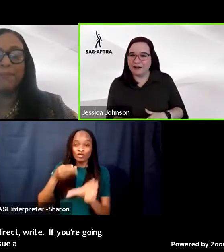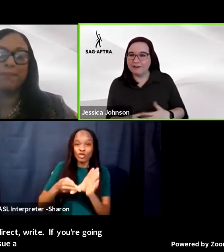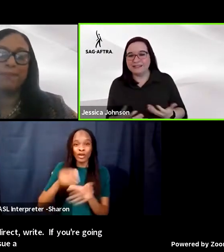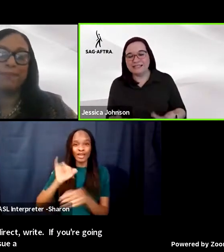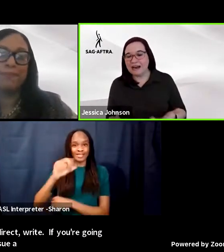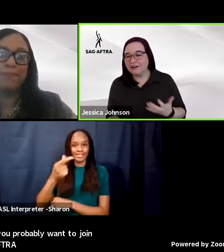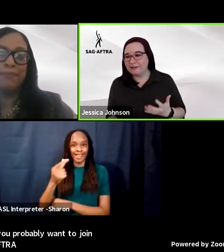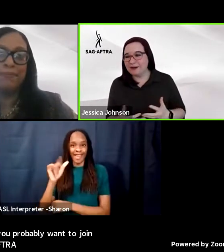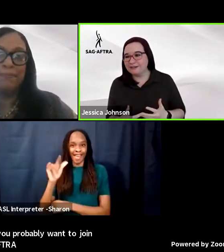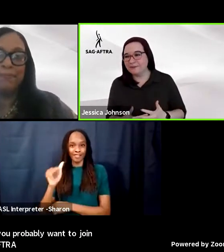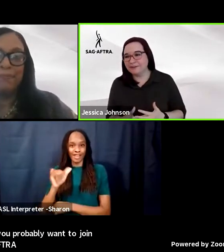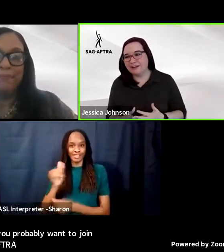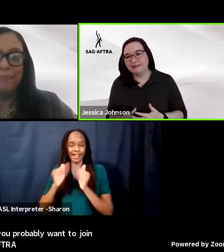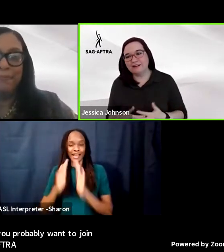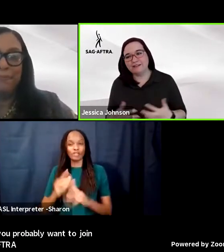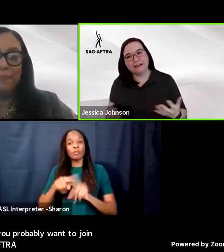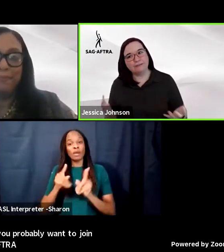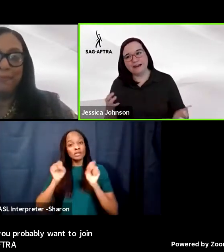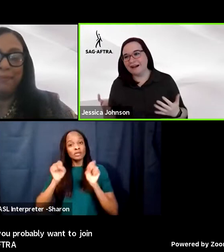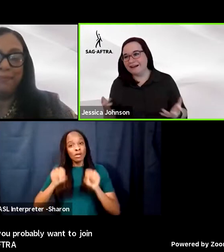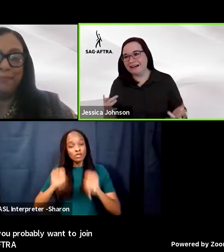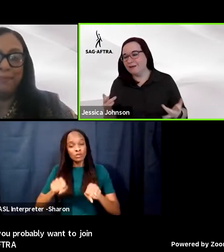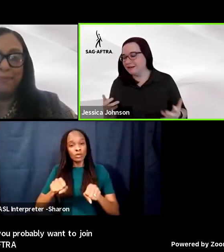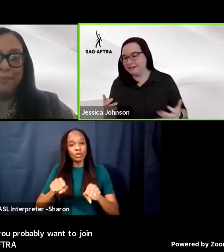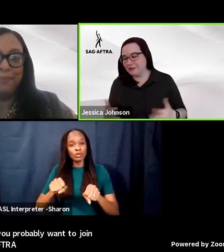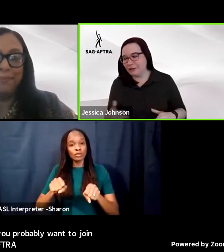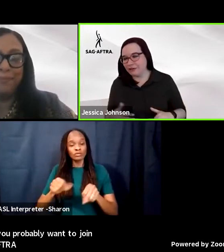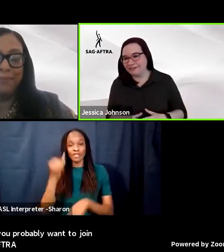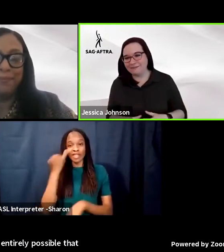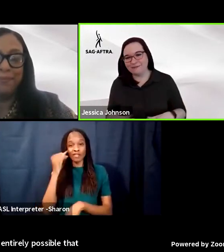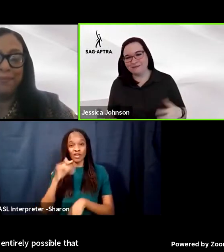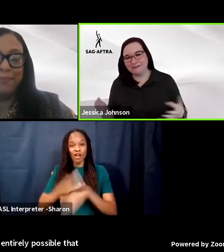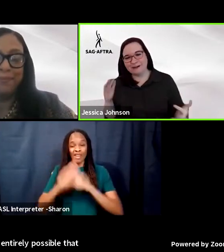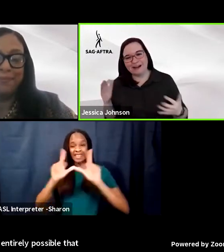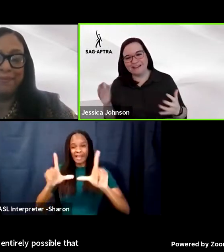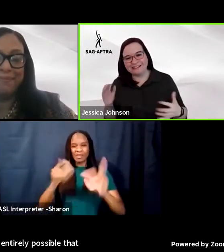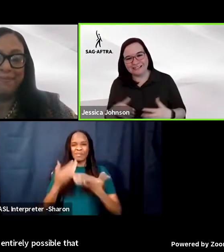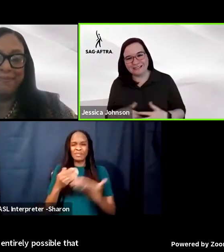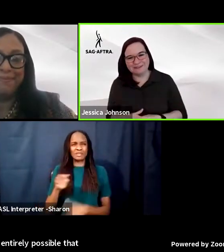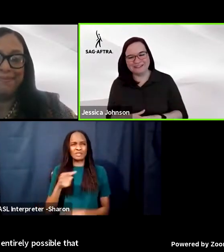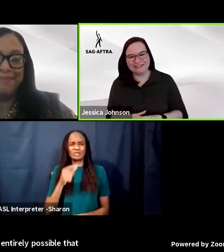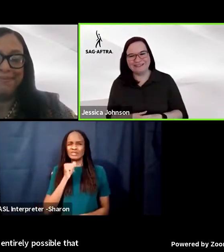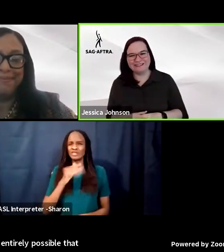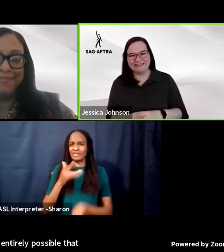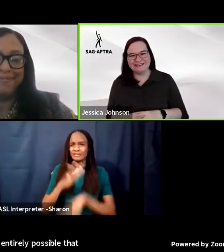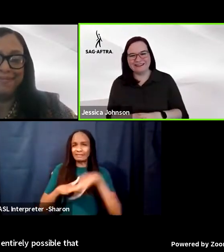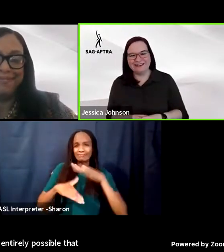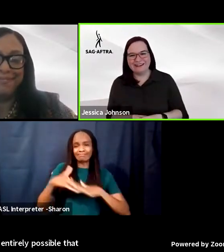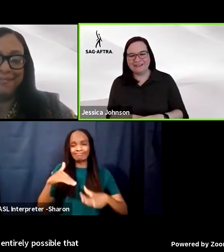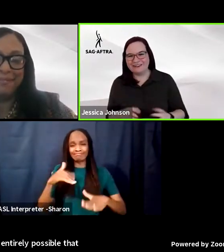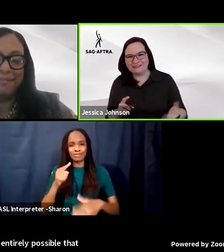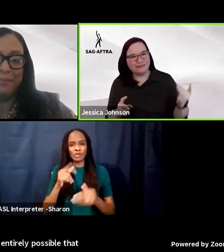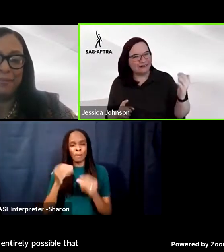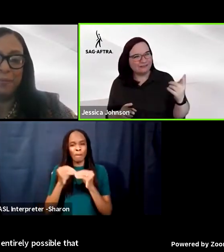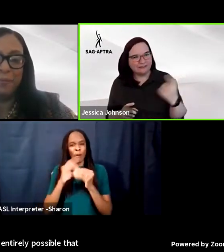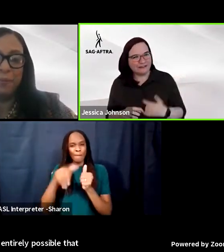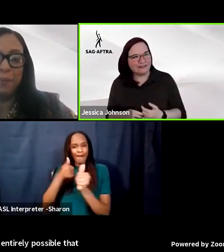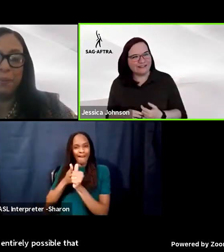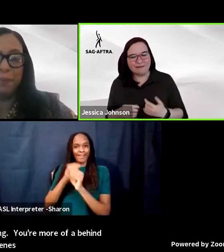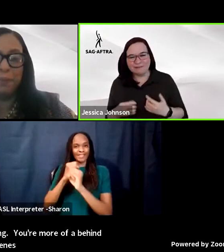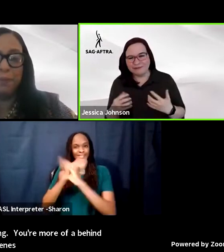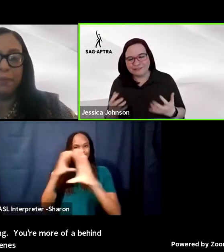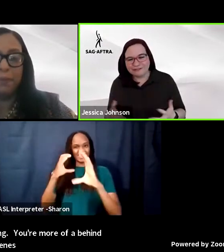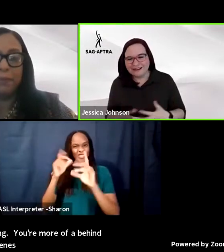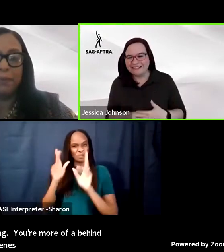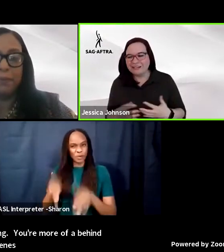actor. But it's entirely possible that, being on camera isn't your thing. You're more of a behind the scenes person. You're gonna do